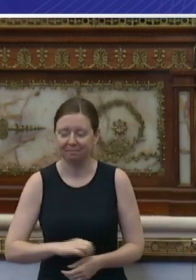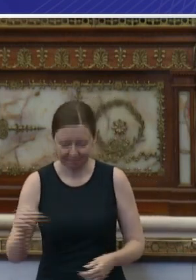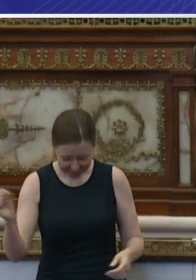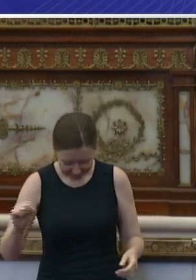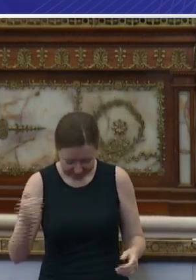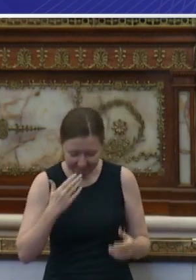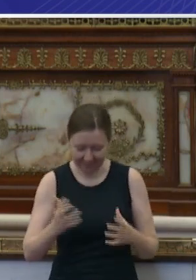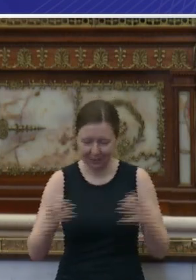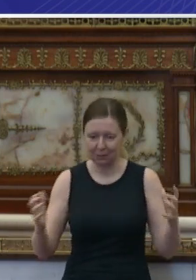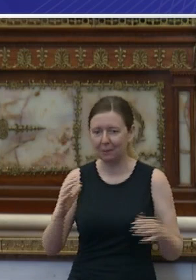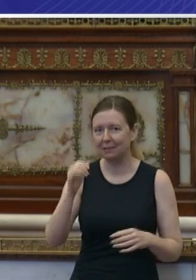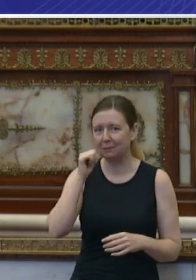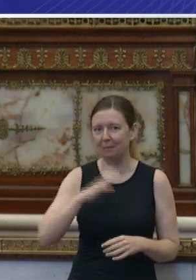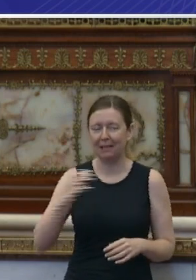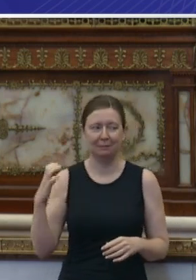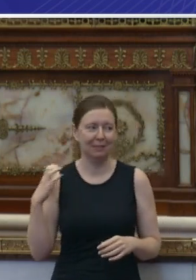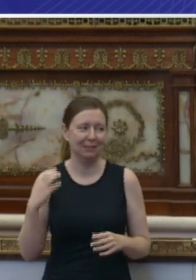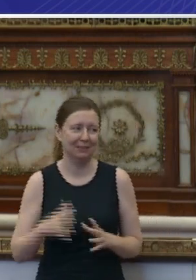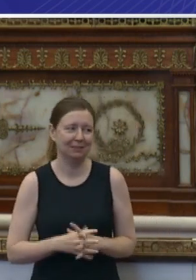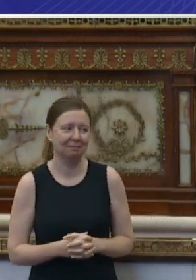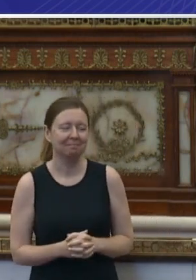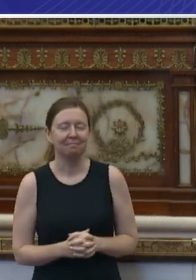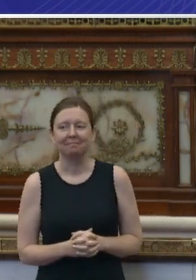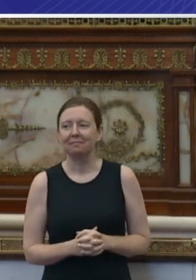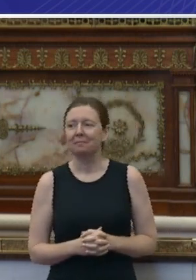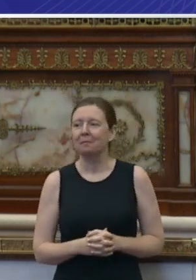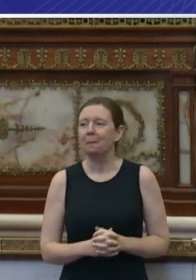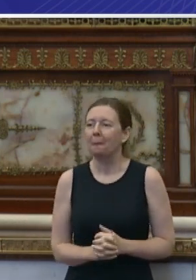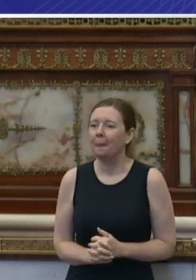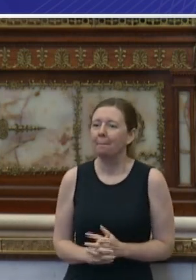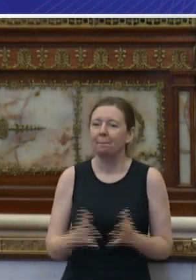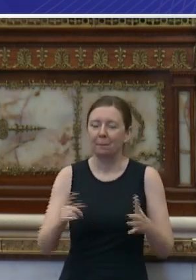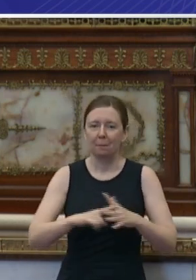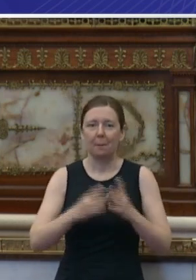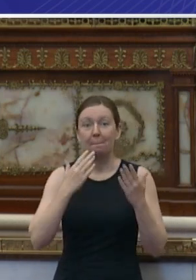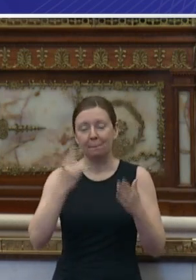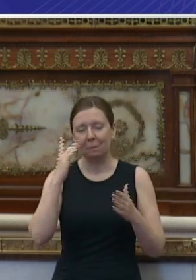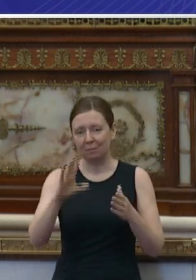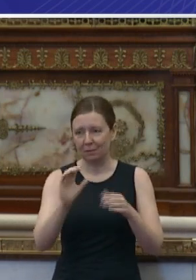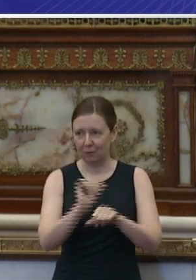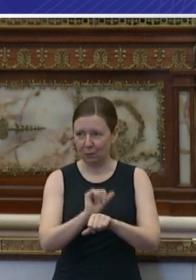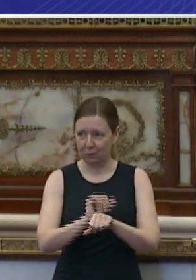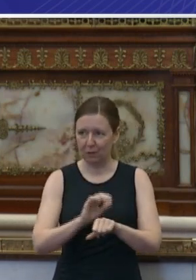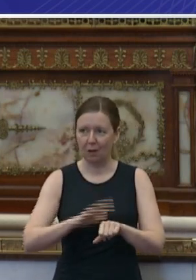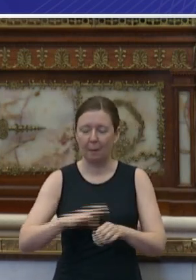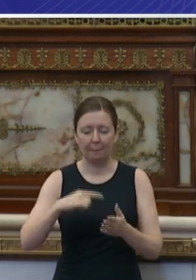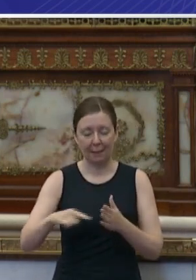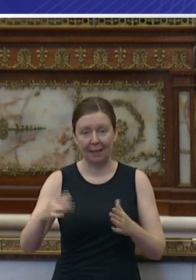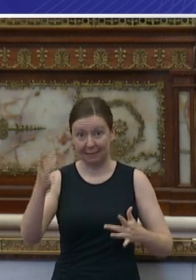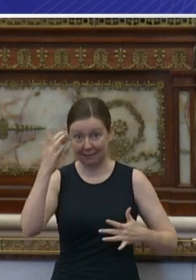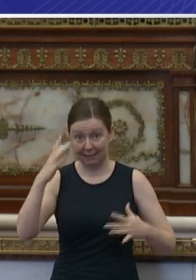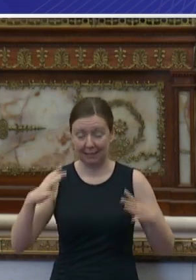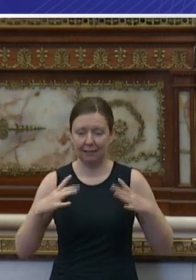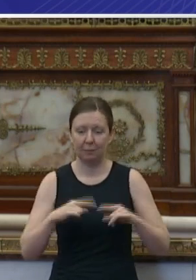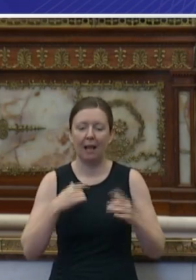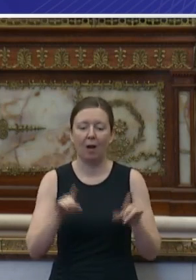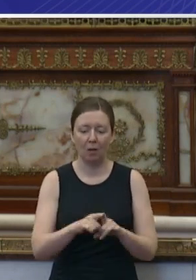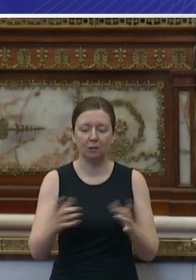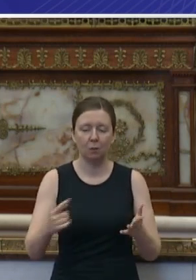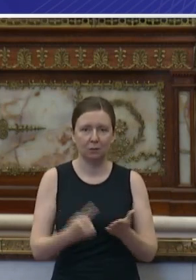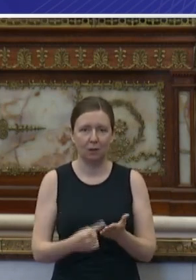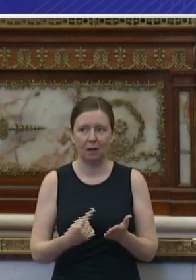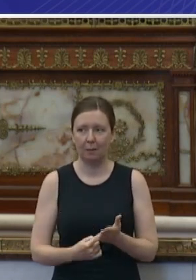thank you so much, Madam Chair. Mr. Carter, I want to begin by thank you for your work on paid sick leave. But I also would like to